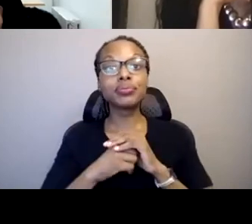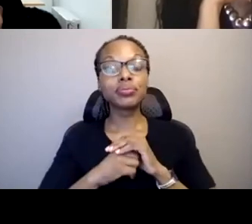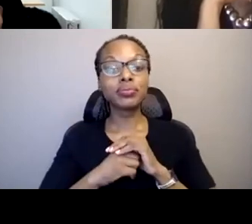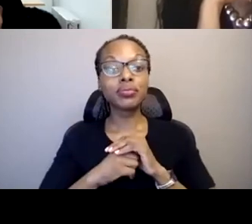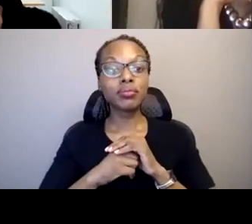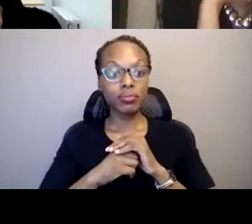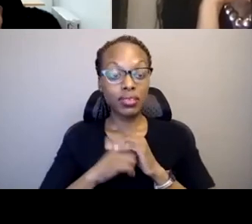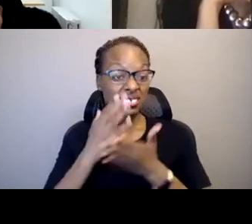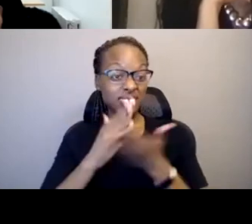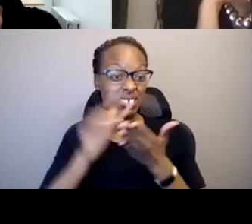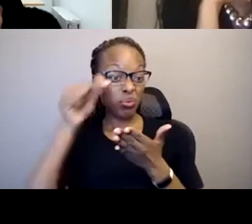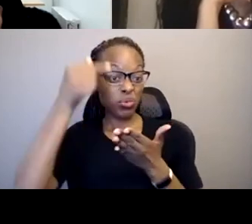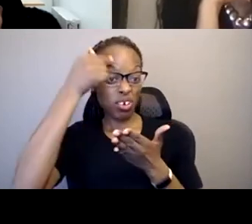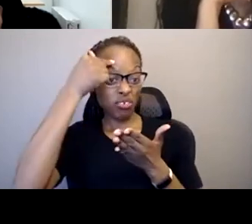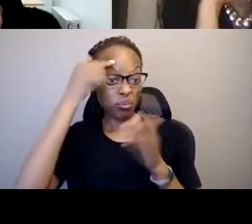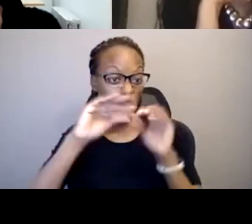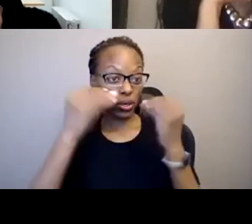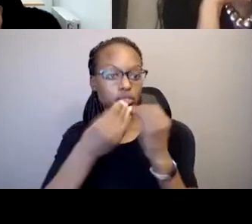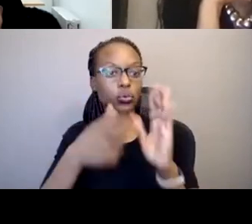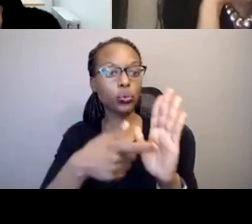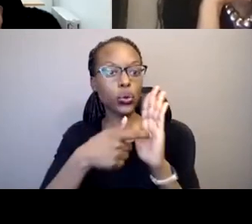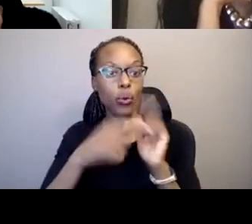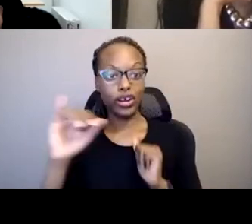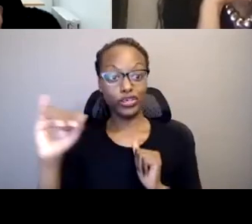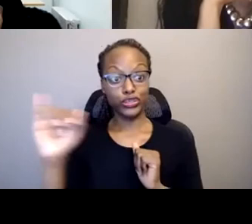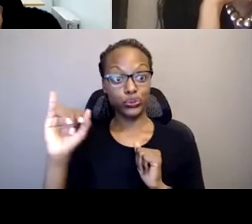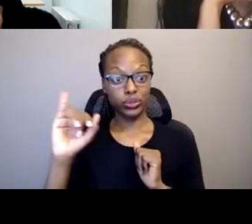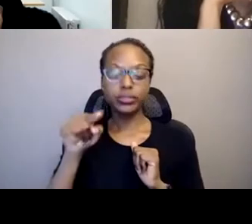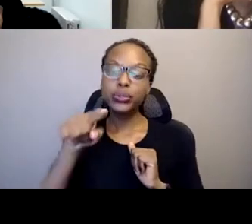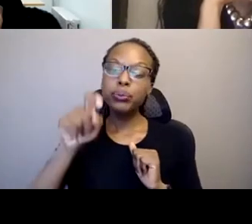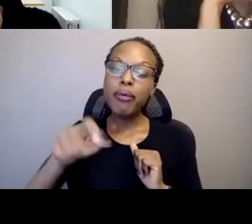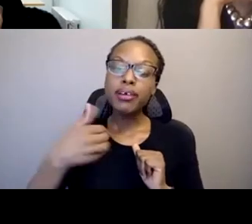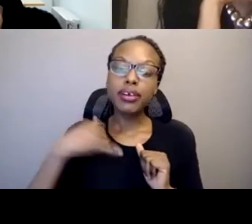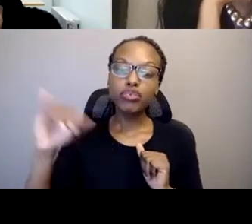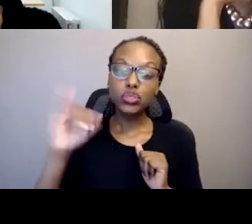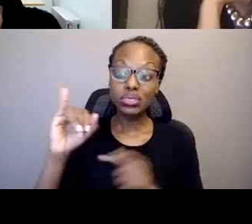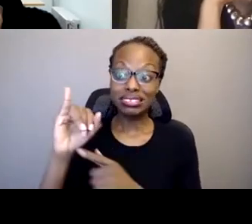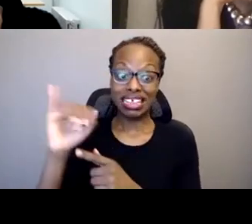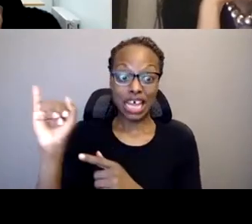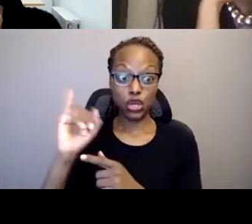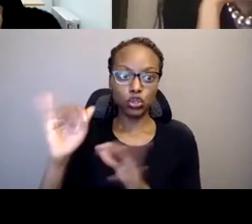organization requiring insurance that costs actually more than the grant itself.